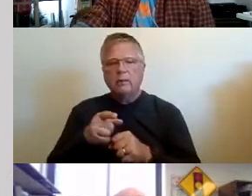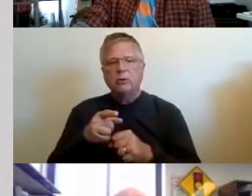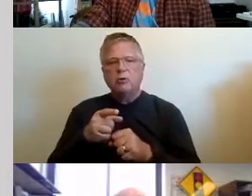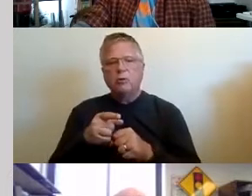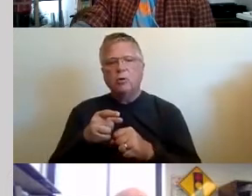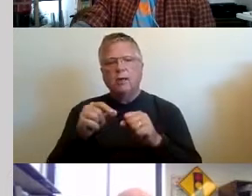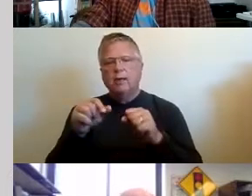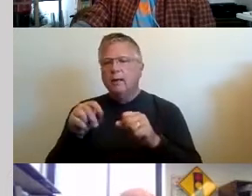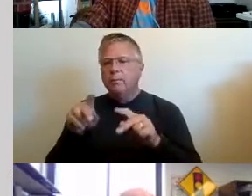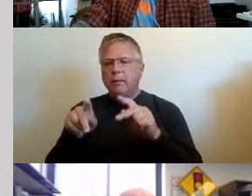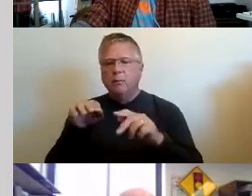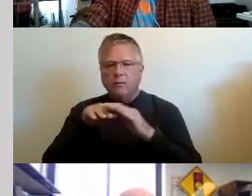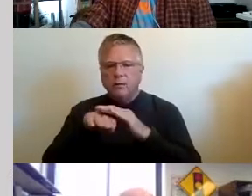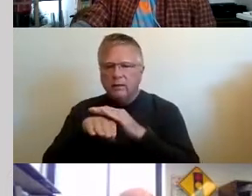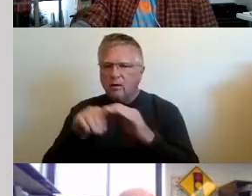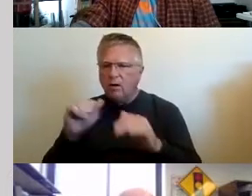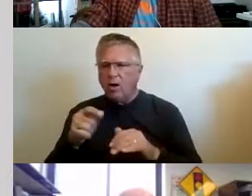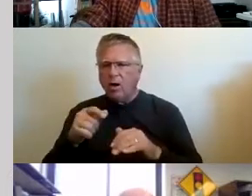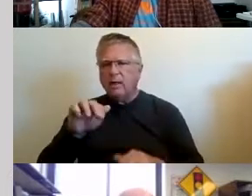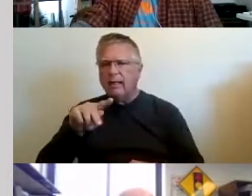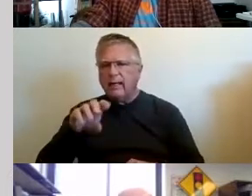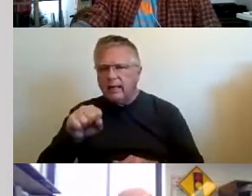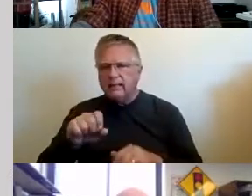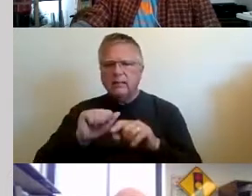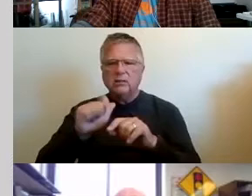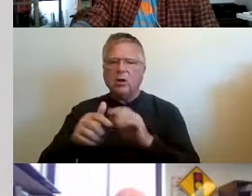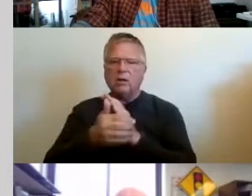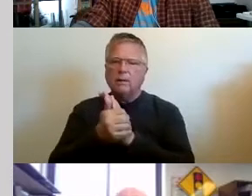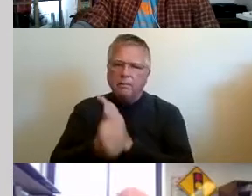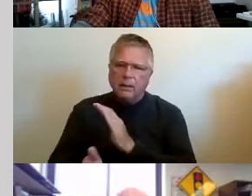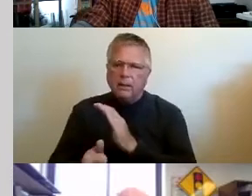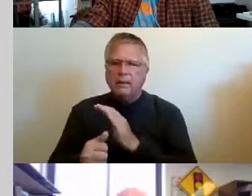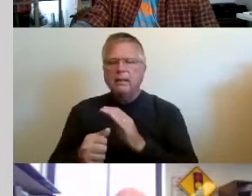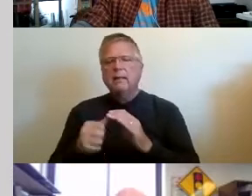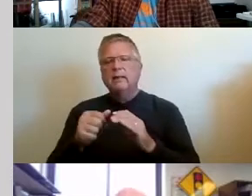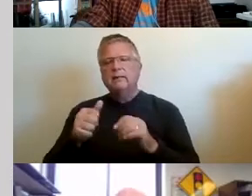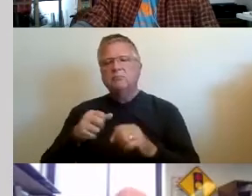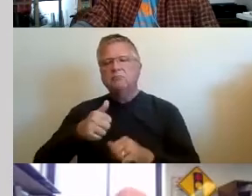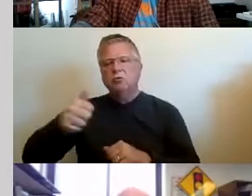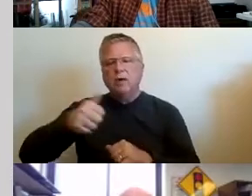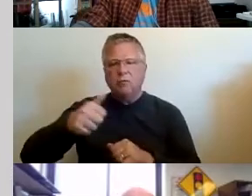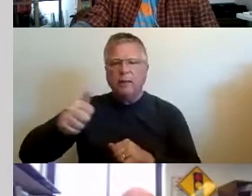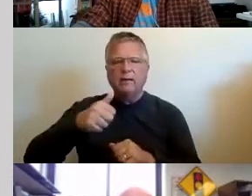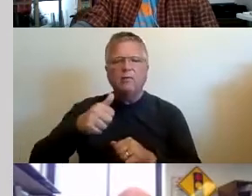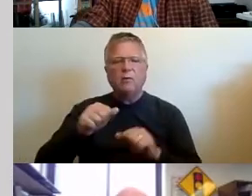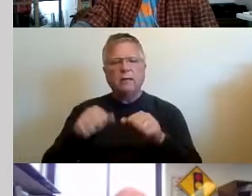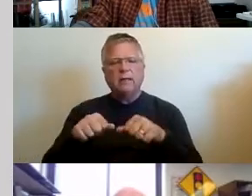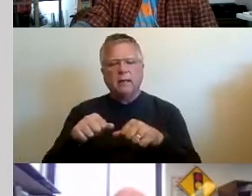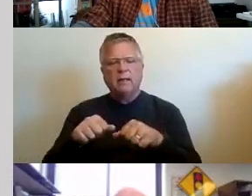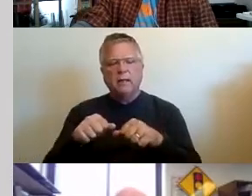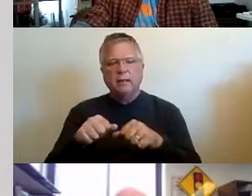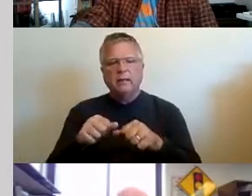accessibility for people of all ages and abilities through our projects and policies that this department